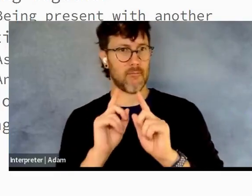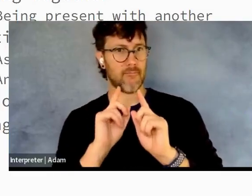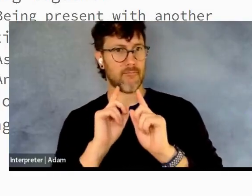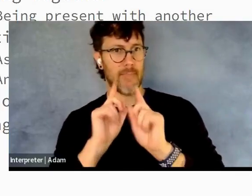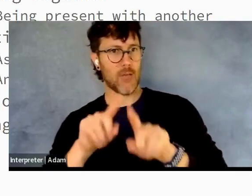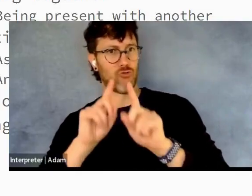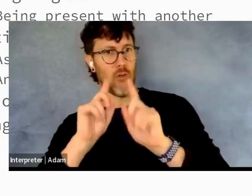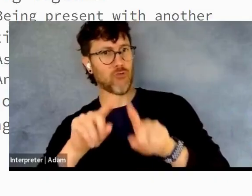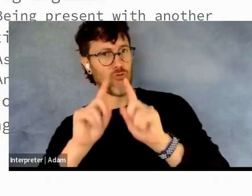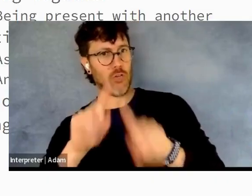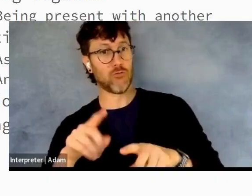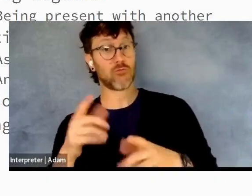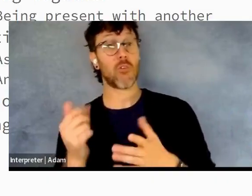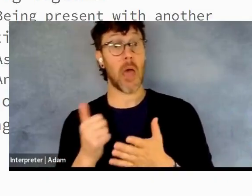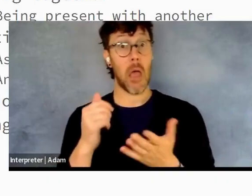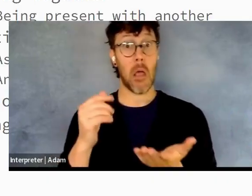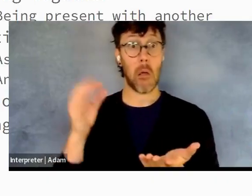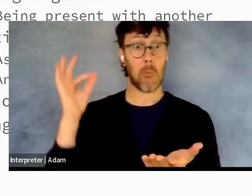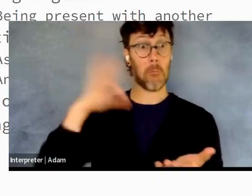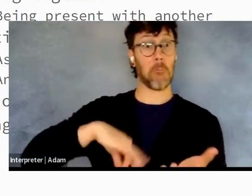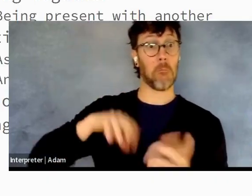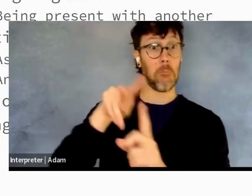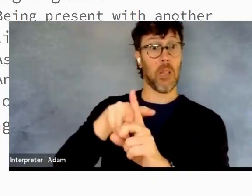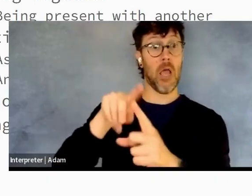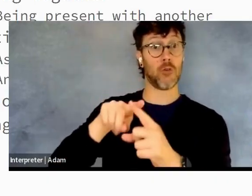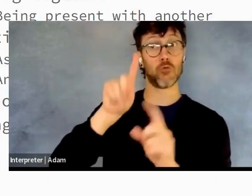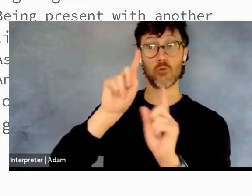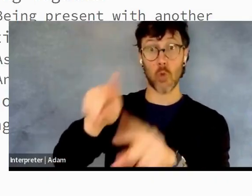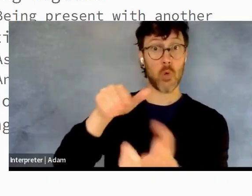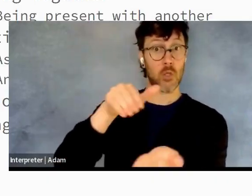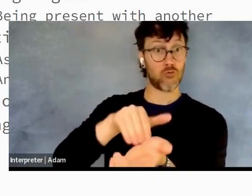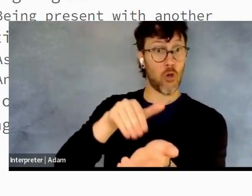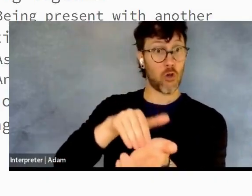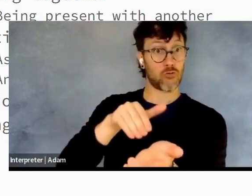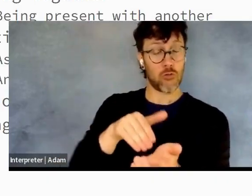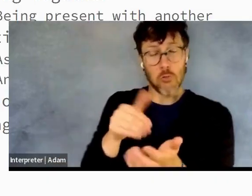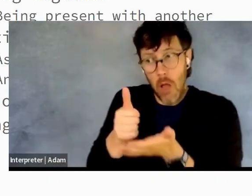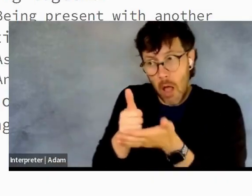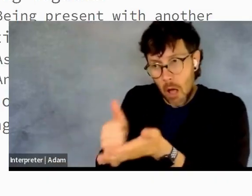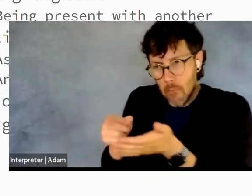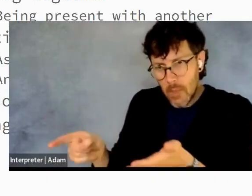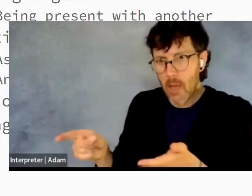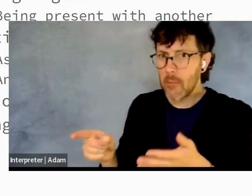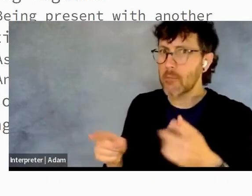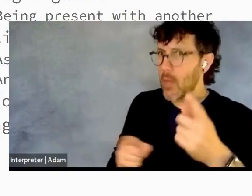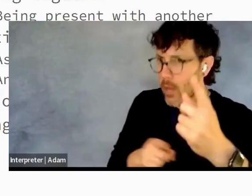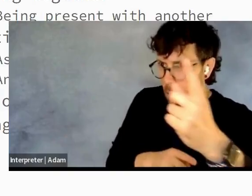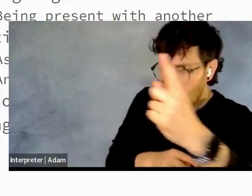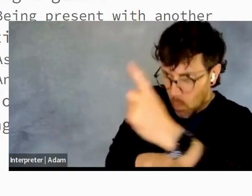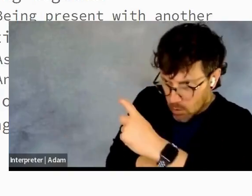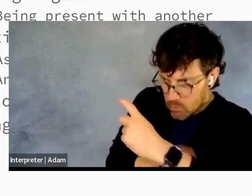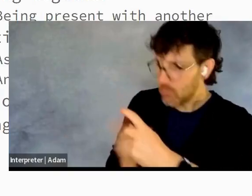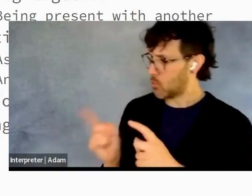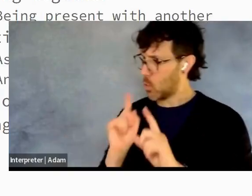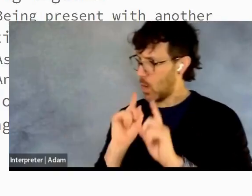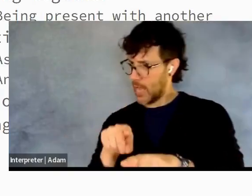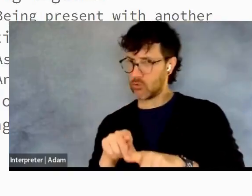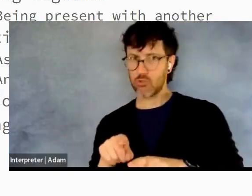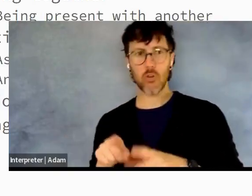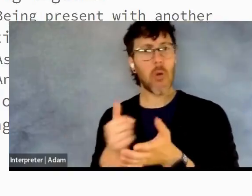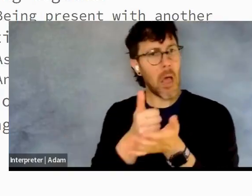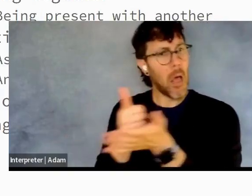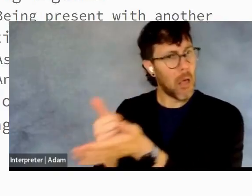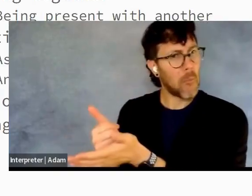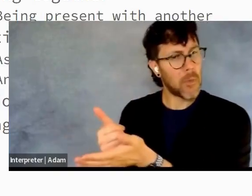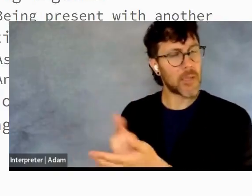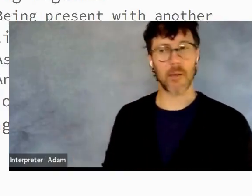in the community and going to like the doctor, helping them to practice answering certain questions. You can also work